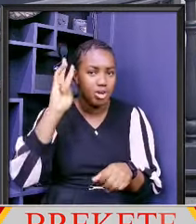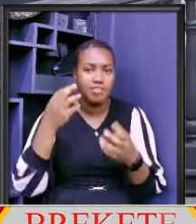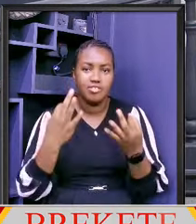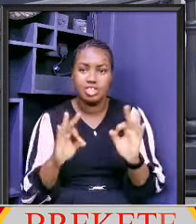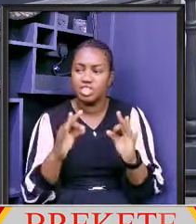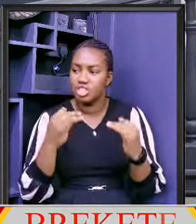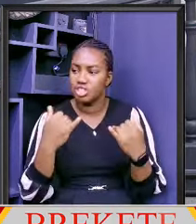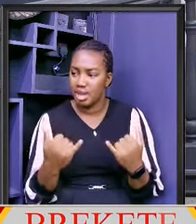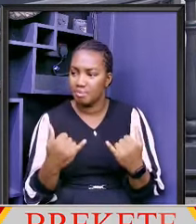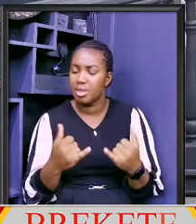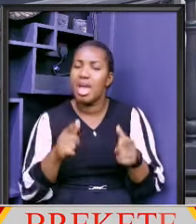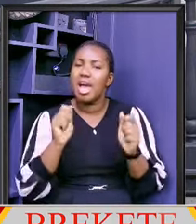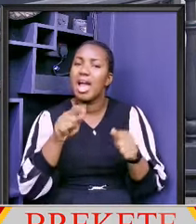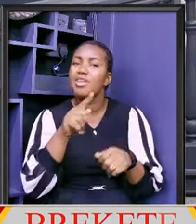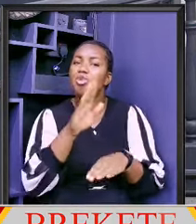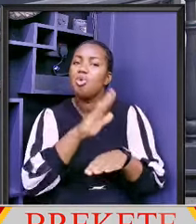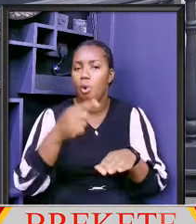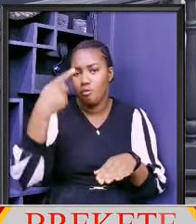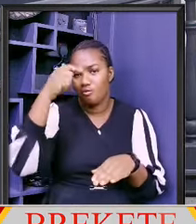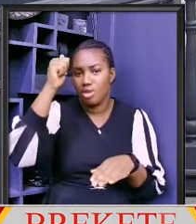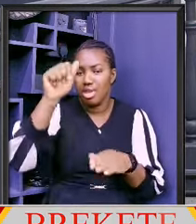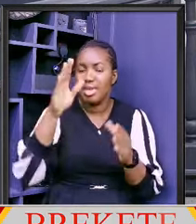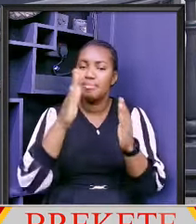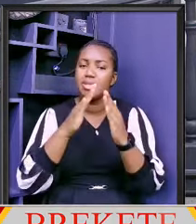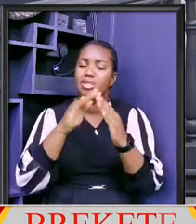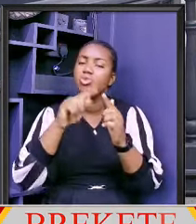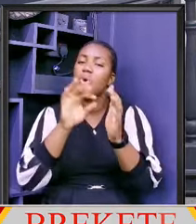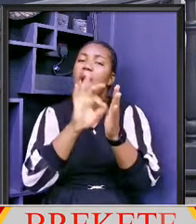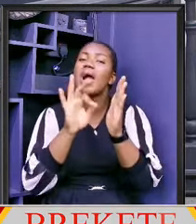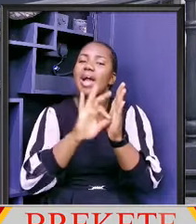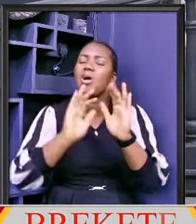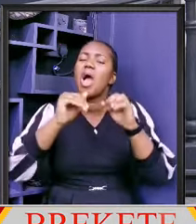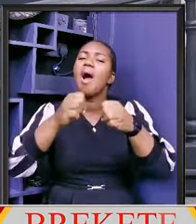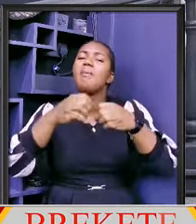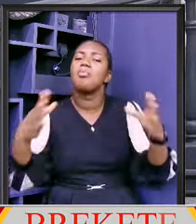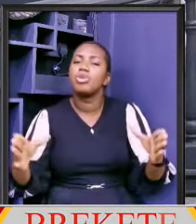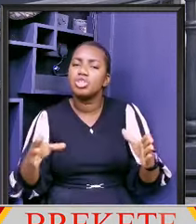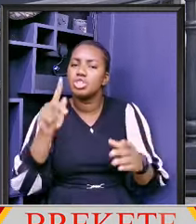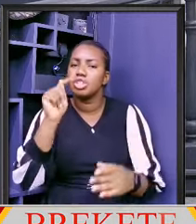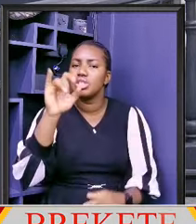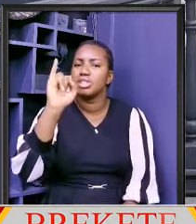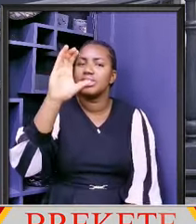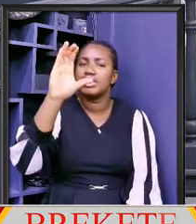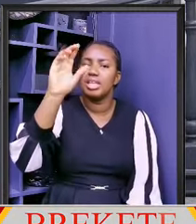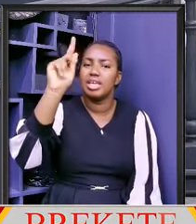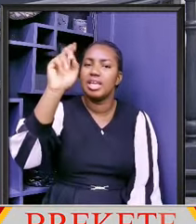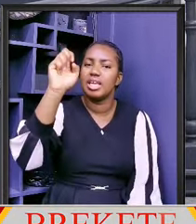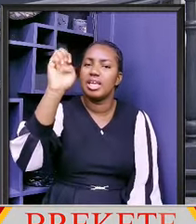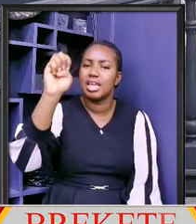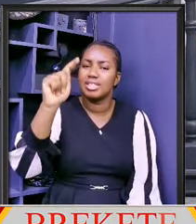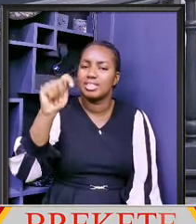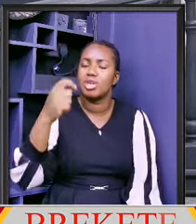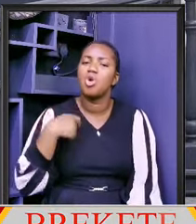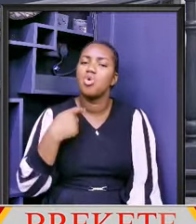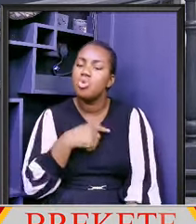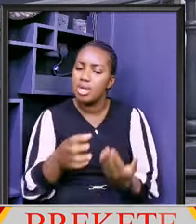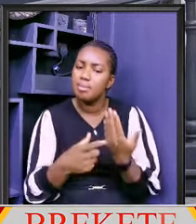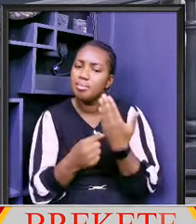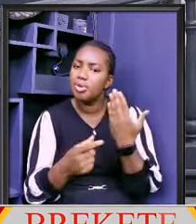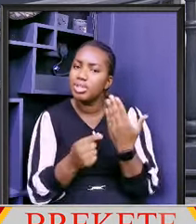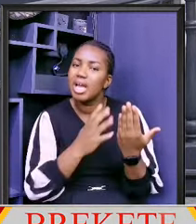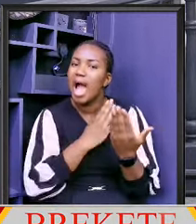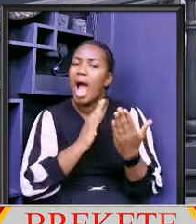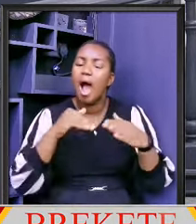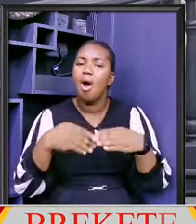can account to people? How much ticket do we print? How much do we sell? What do we have